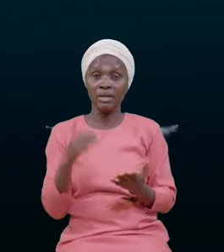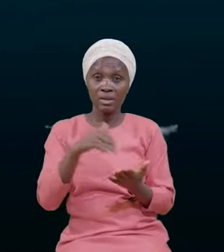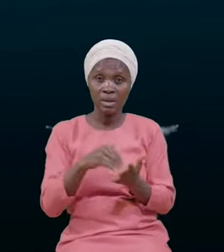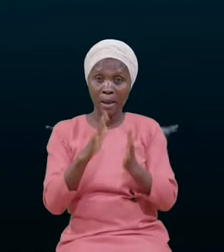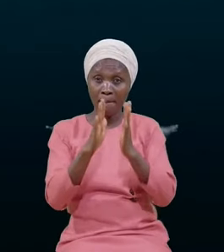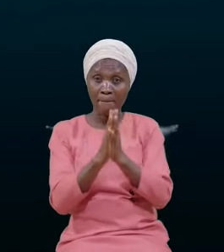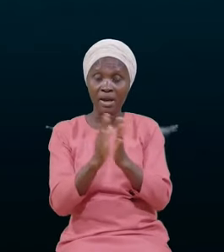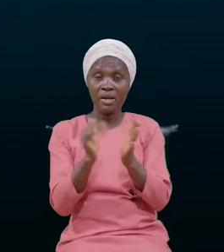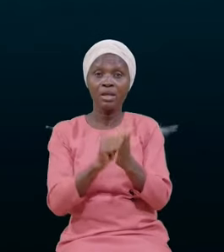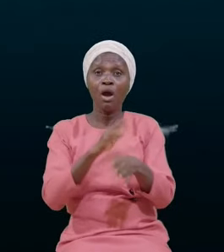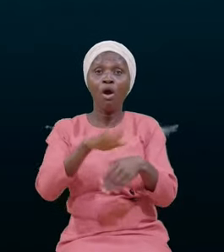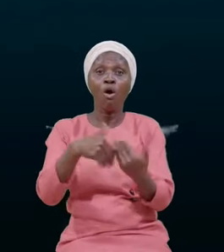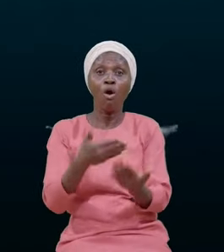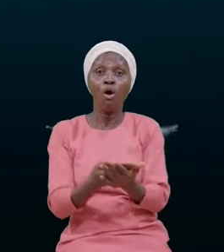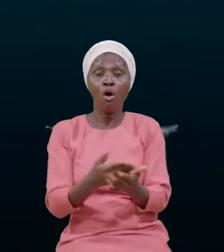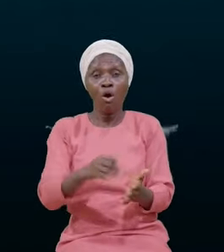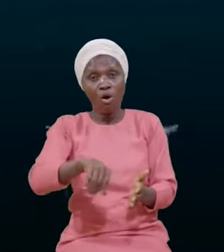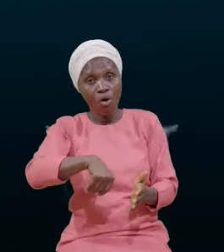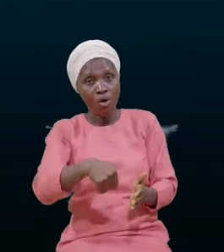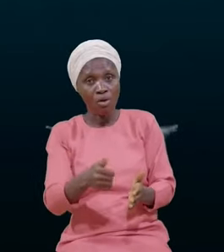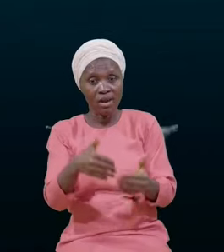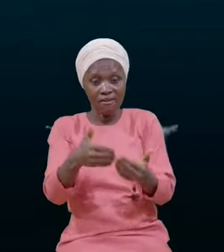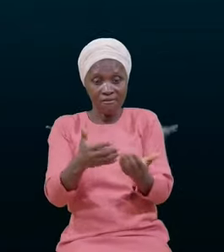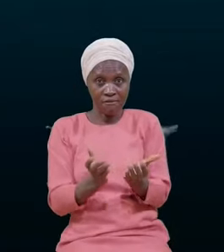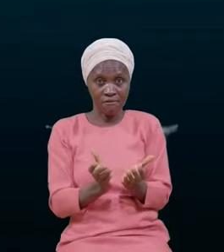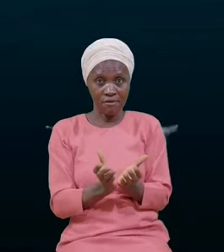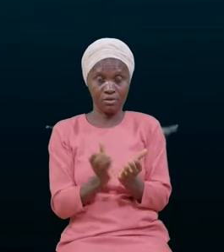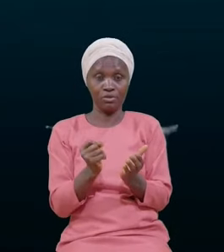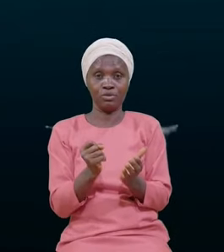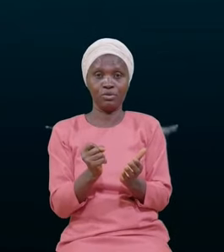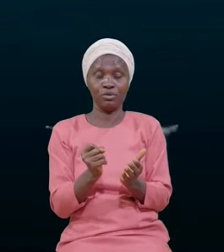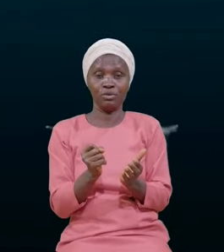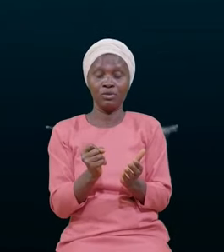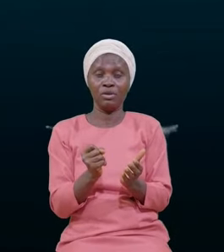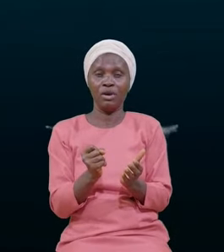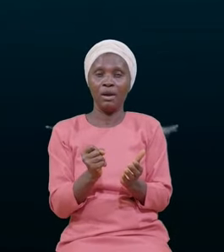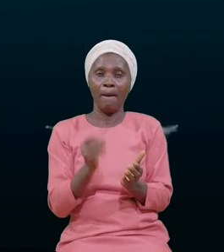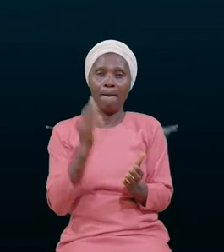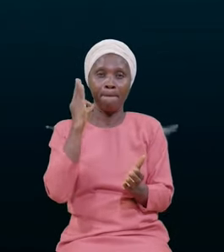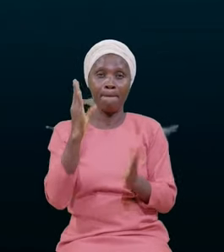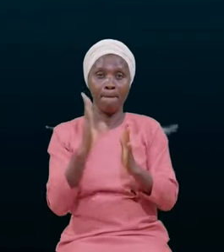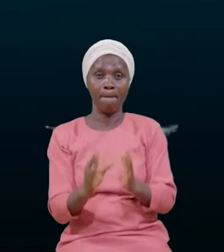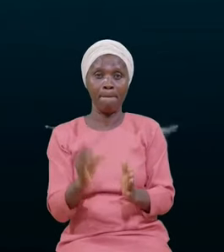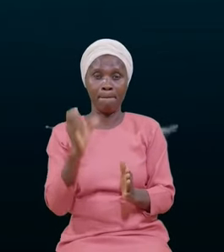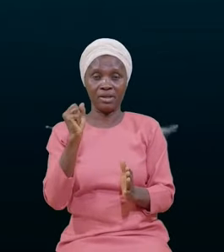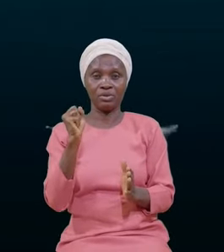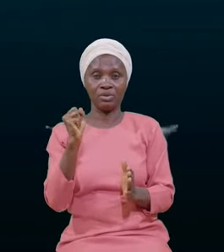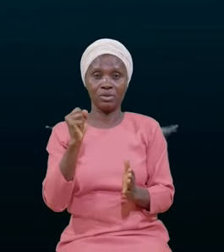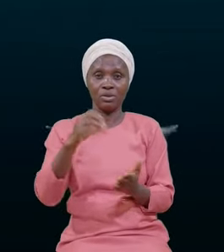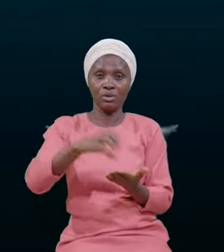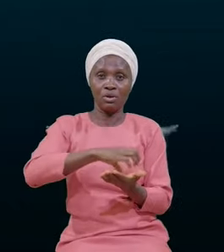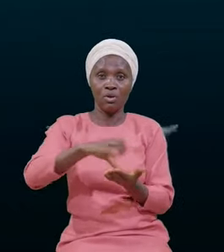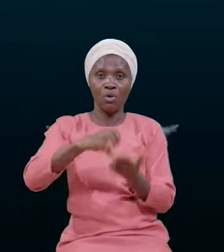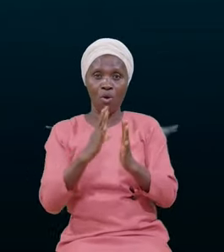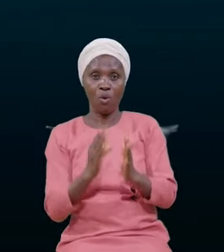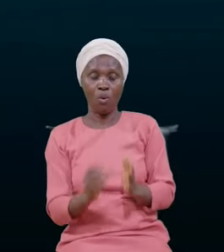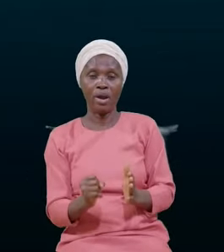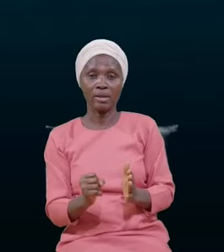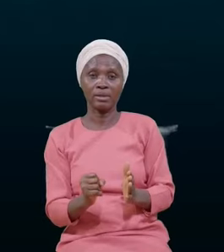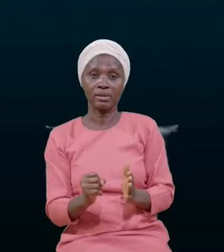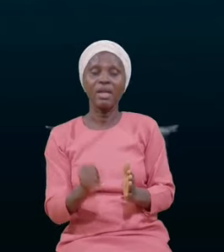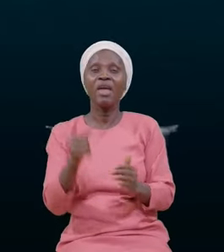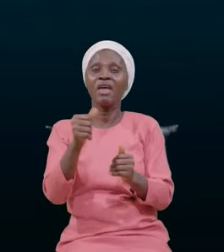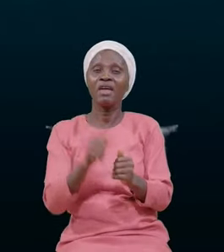messages this morning want to pray for the choirs want to pray for